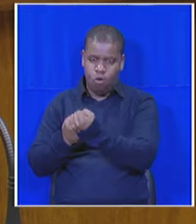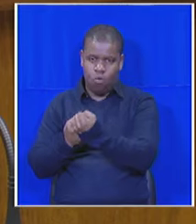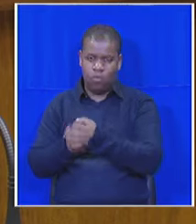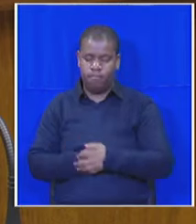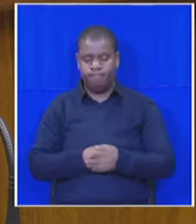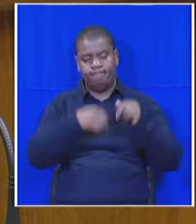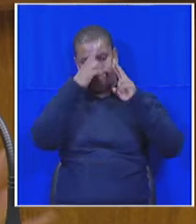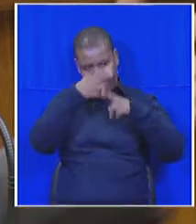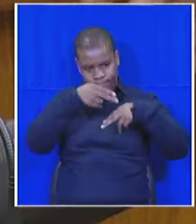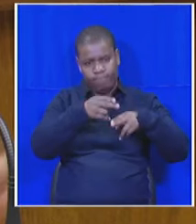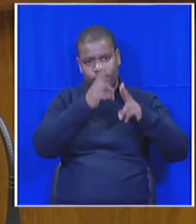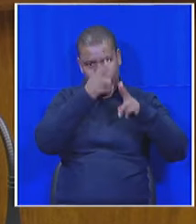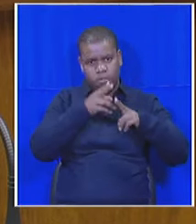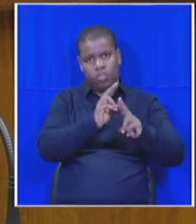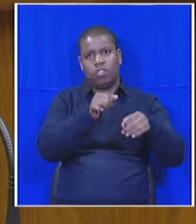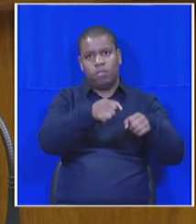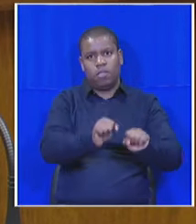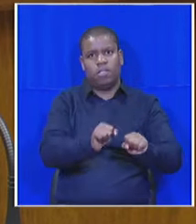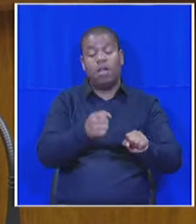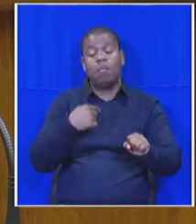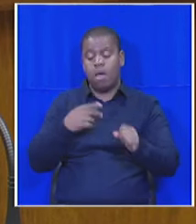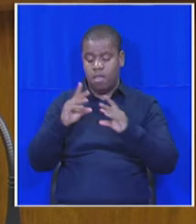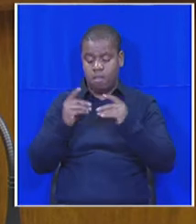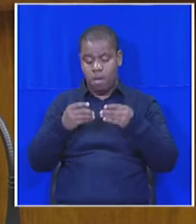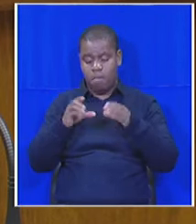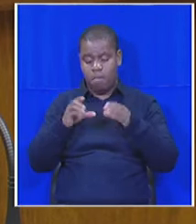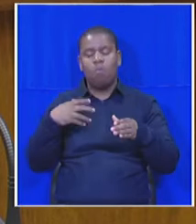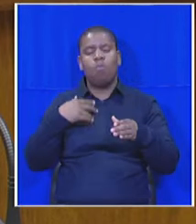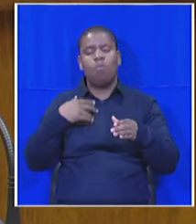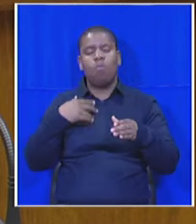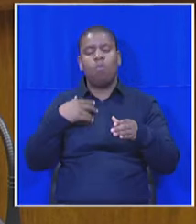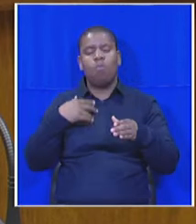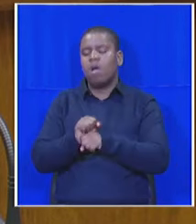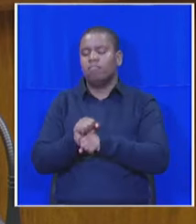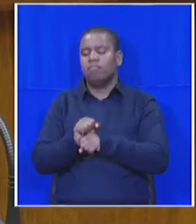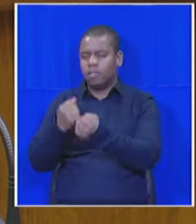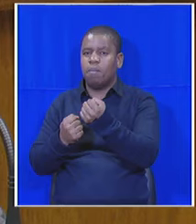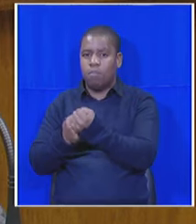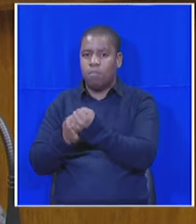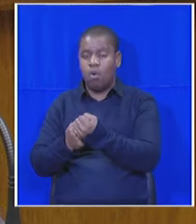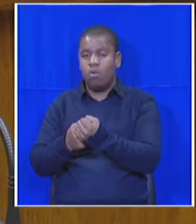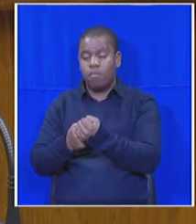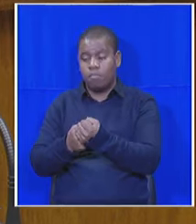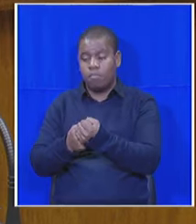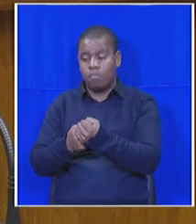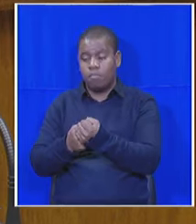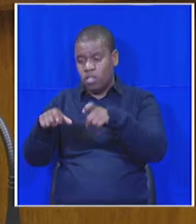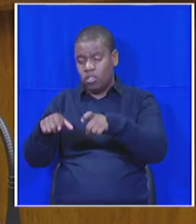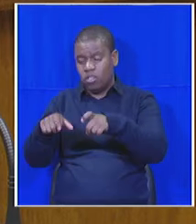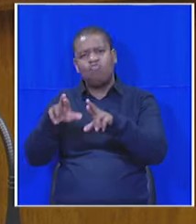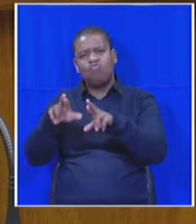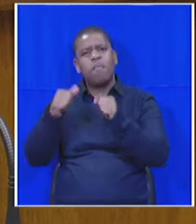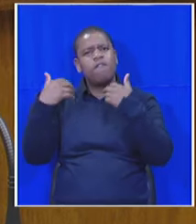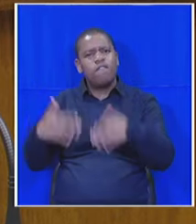Honourable Chairperson, this is the department that is designated to work with victims of rape and abuse, to facilitate foster care